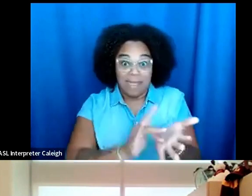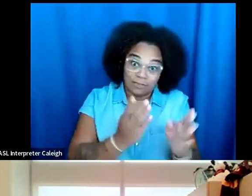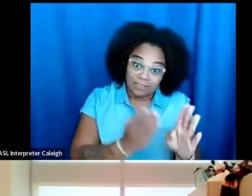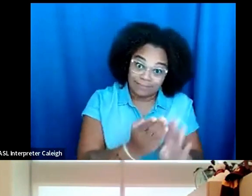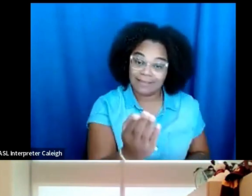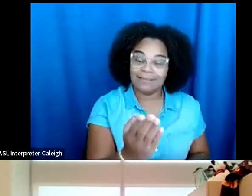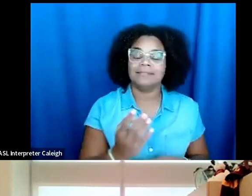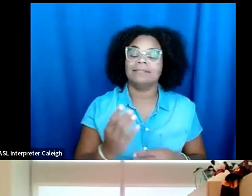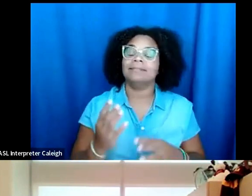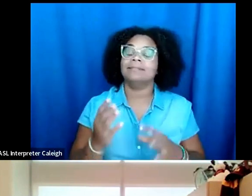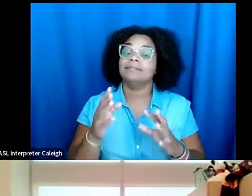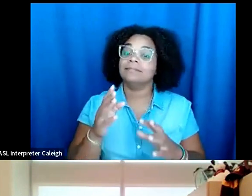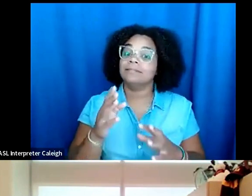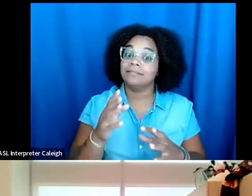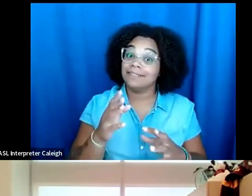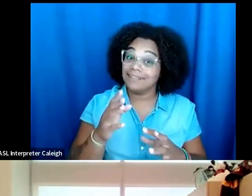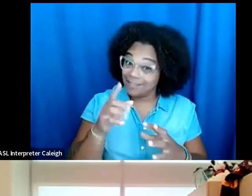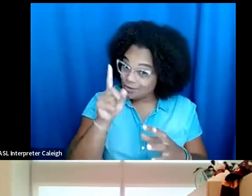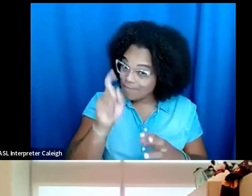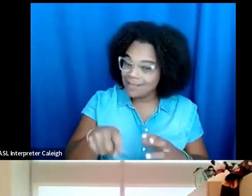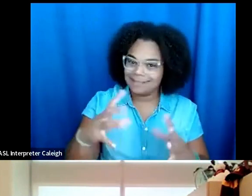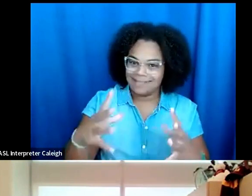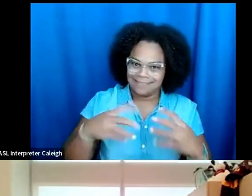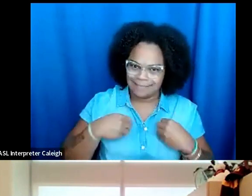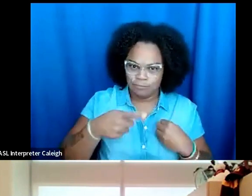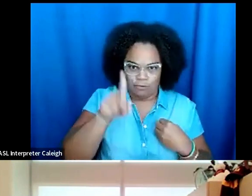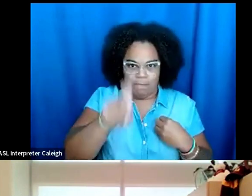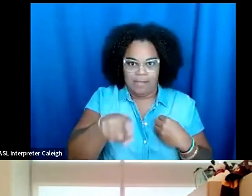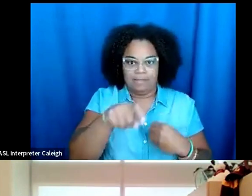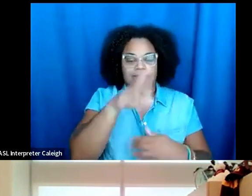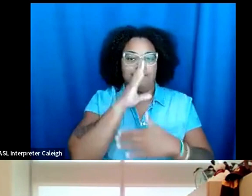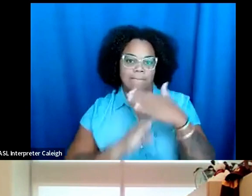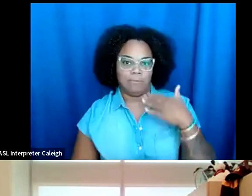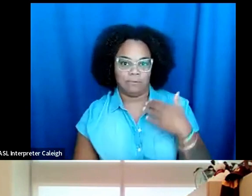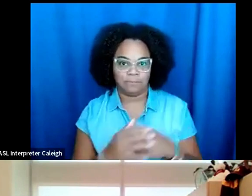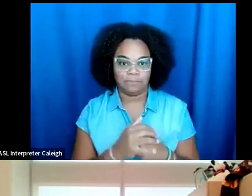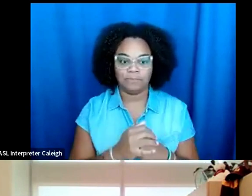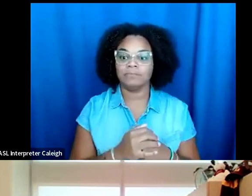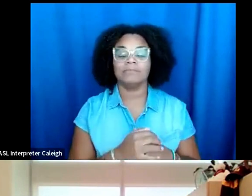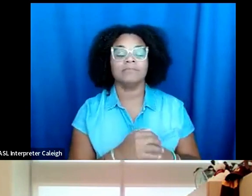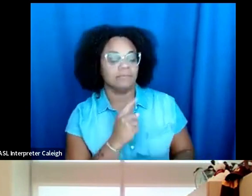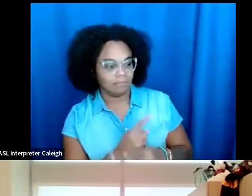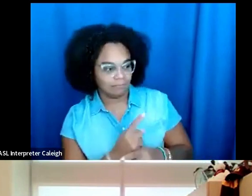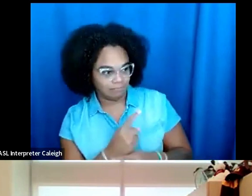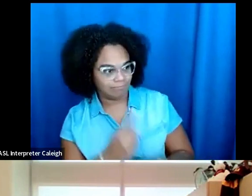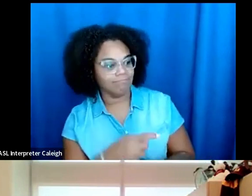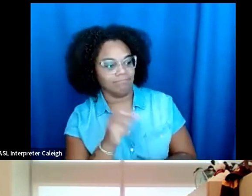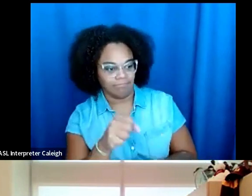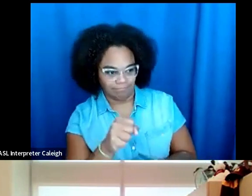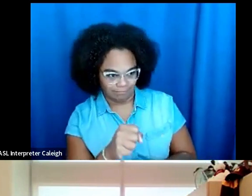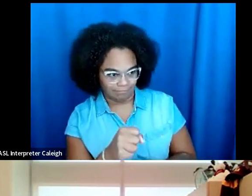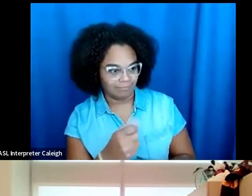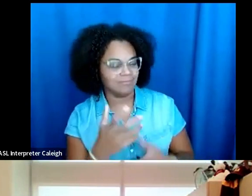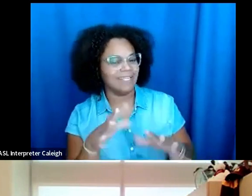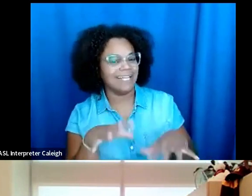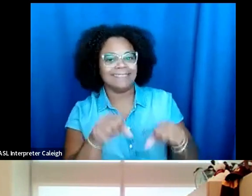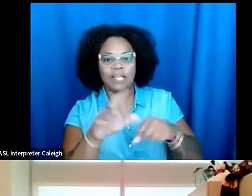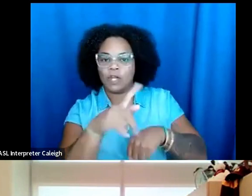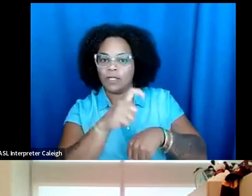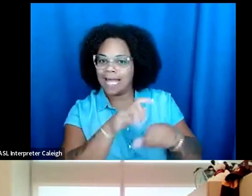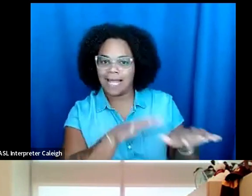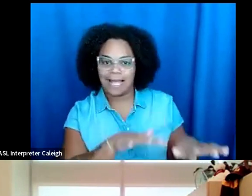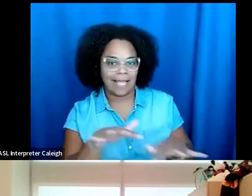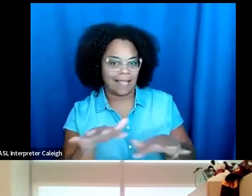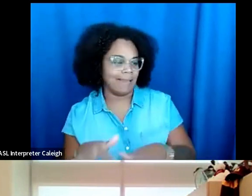that's required in the work. Absolutely. Take your time. All of the assumptions we make